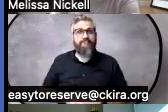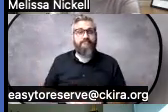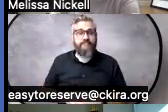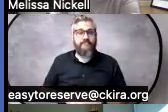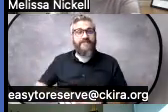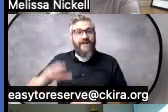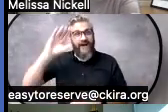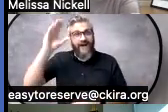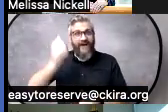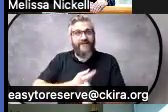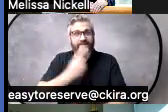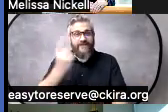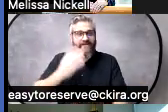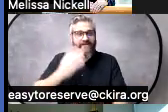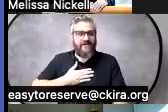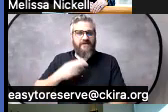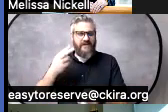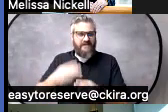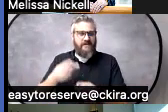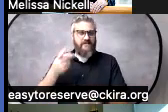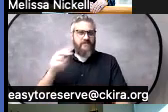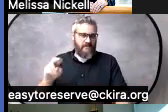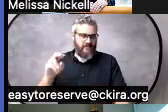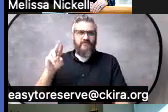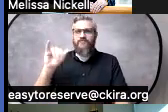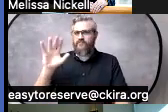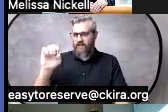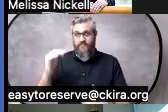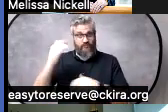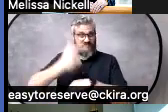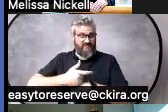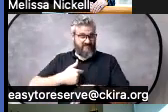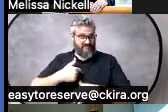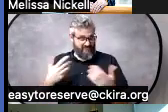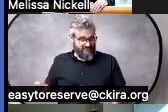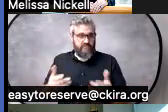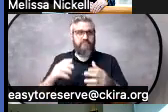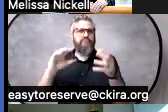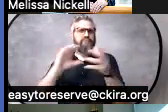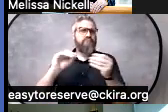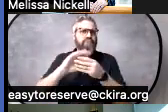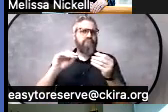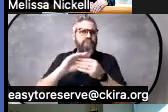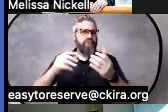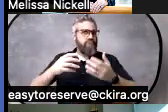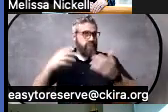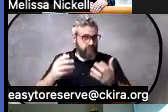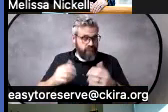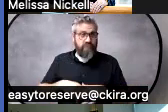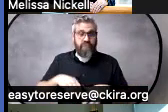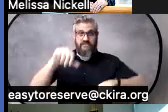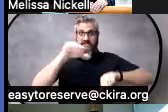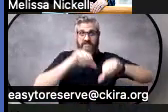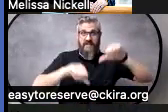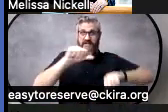Hi, everyone. My name is Dr. Brittany Rice, and today I am going to be talking about the intersection between